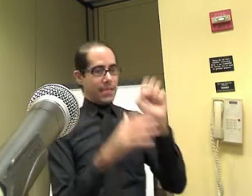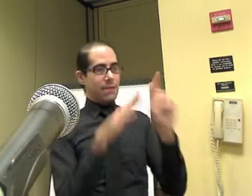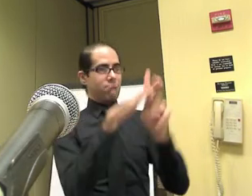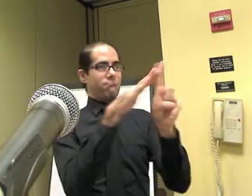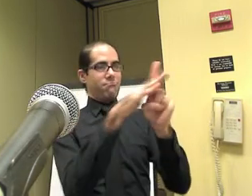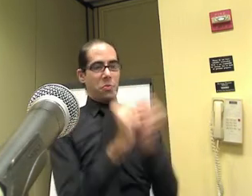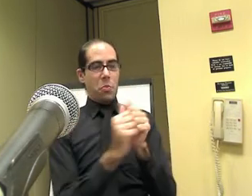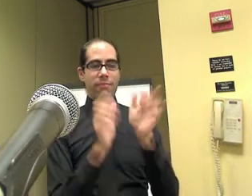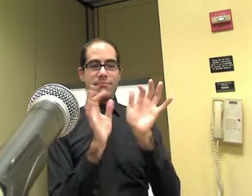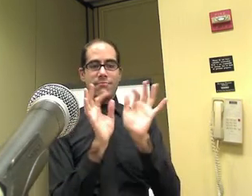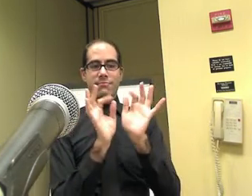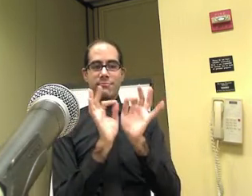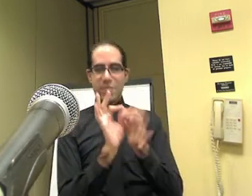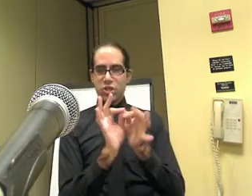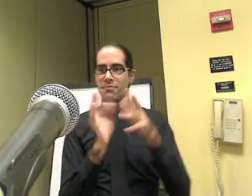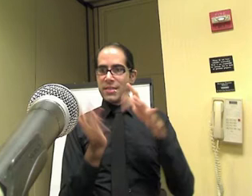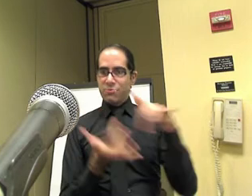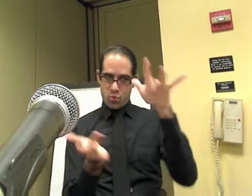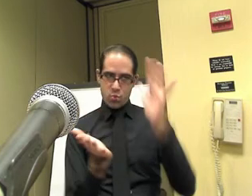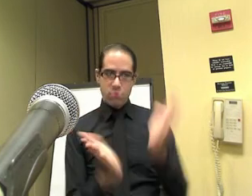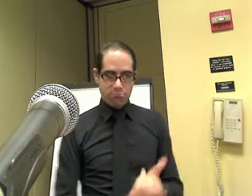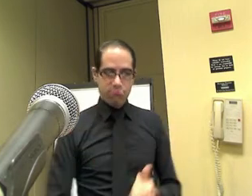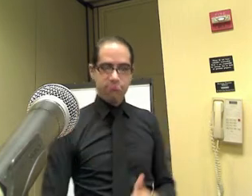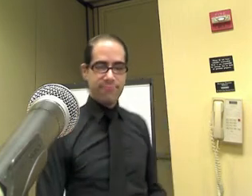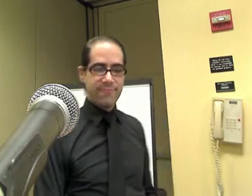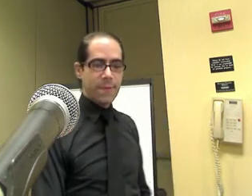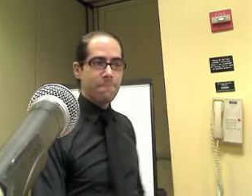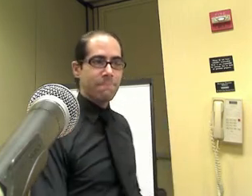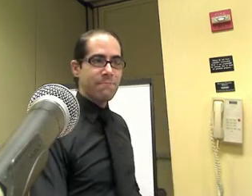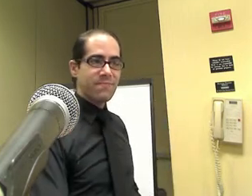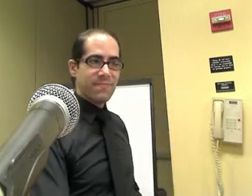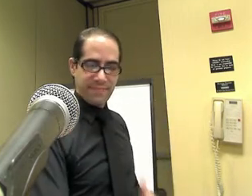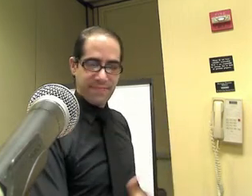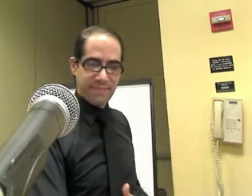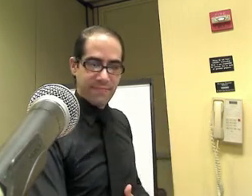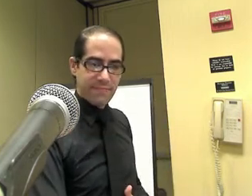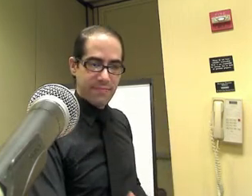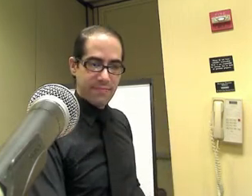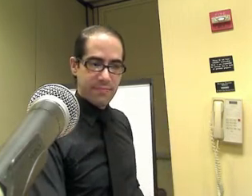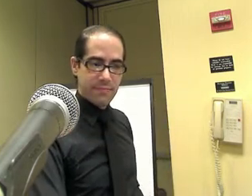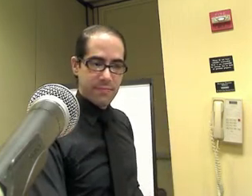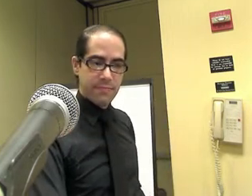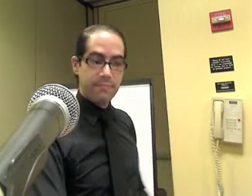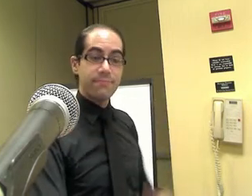very hands-on in managing the crowd, handling questions and answers, etc.